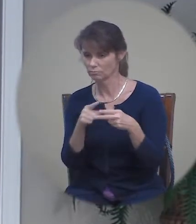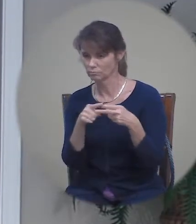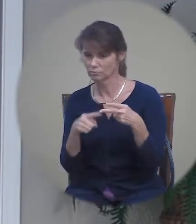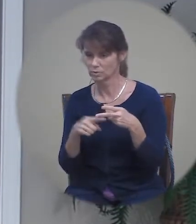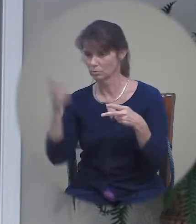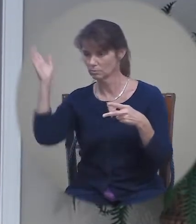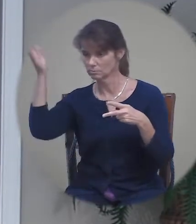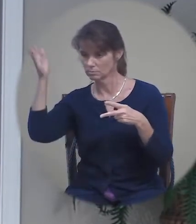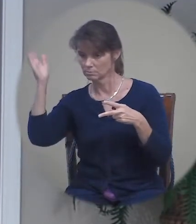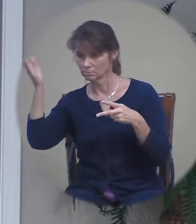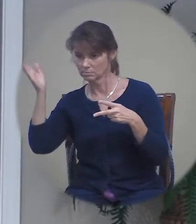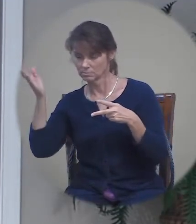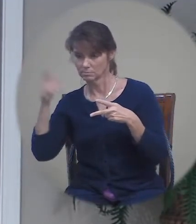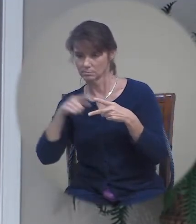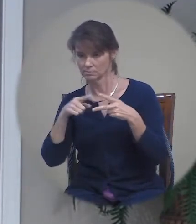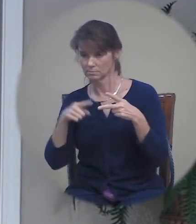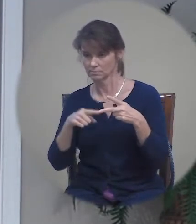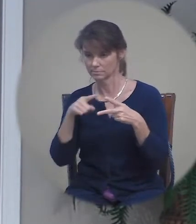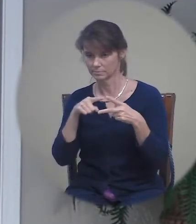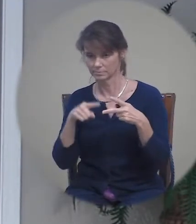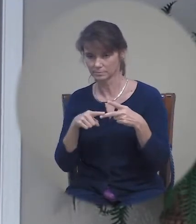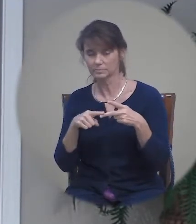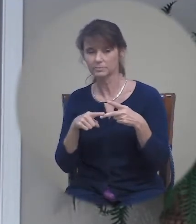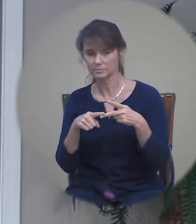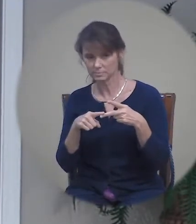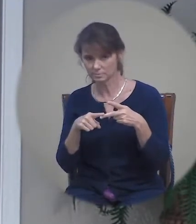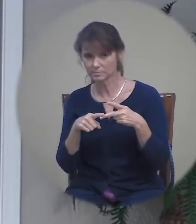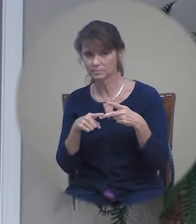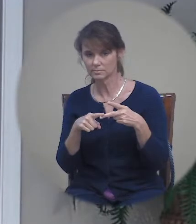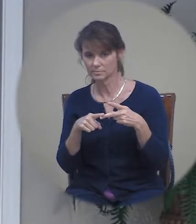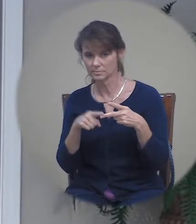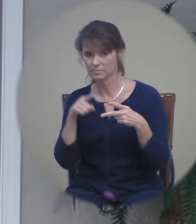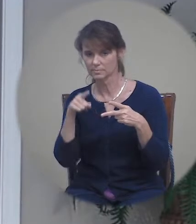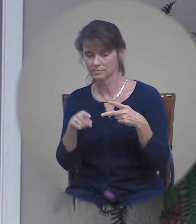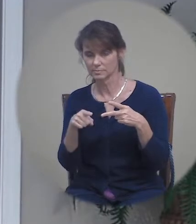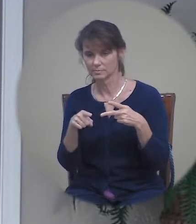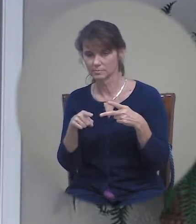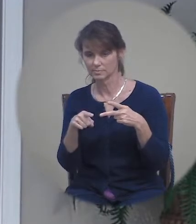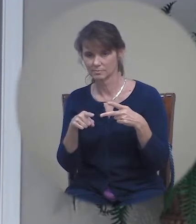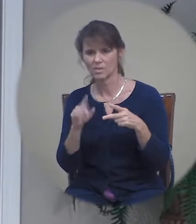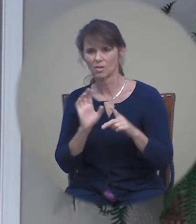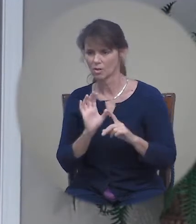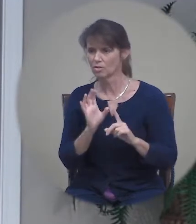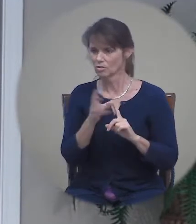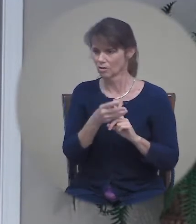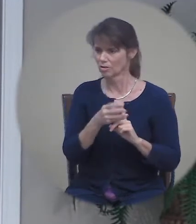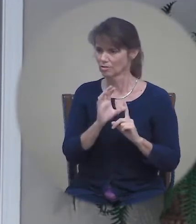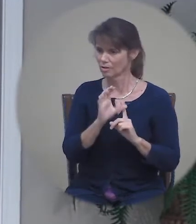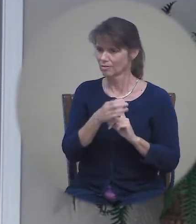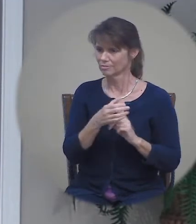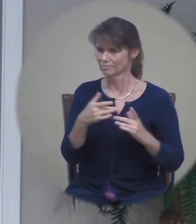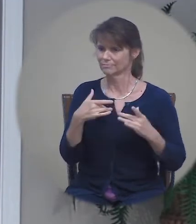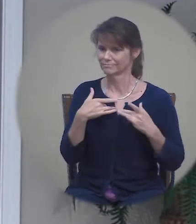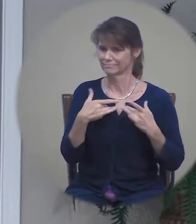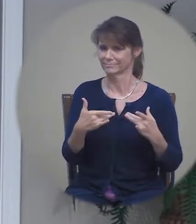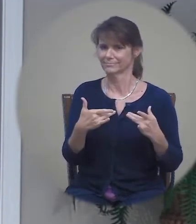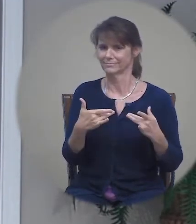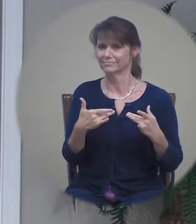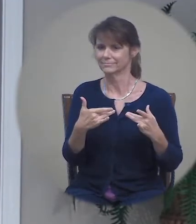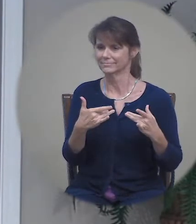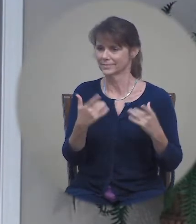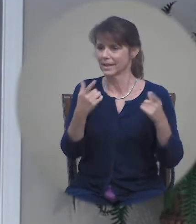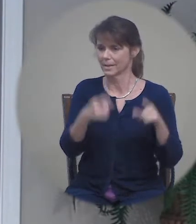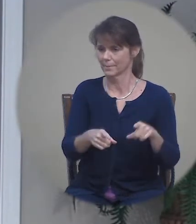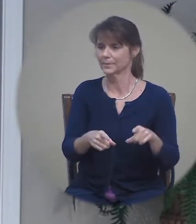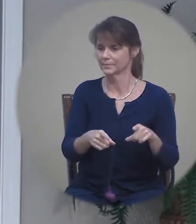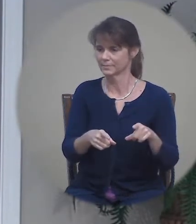We've got, every culture and every period of time kind of has this mindset